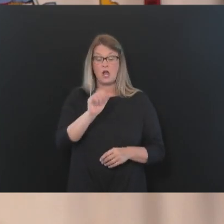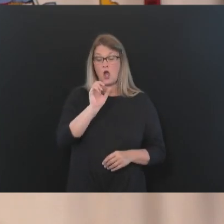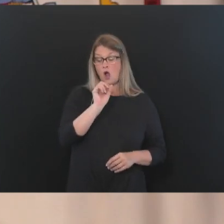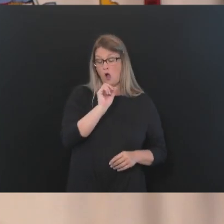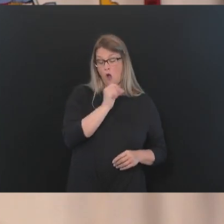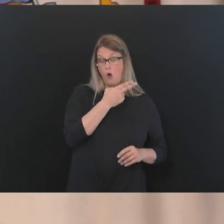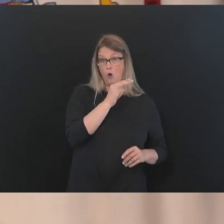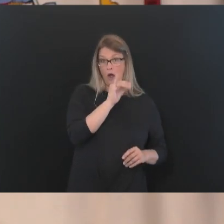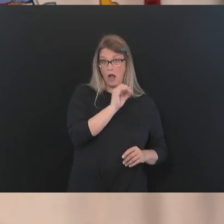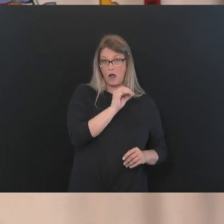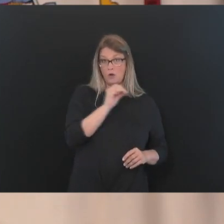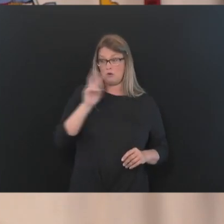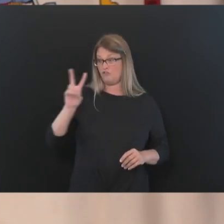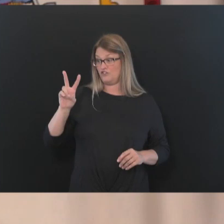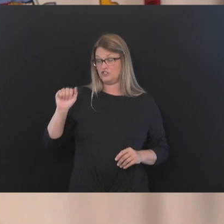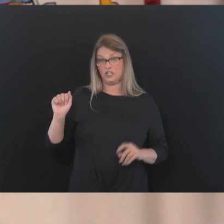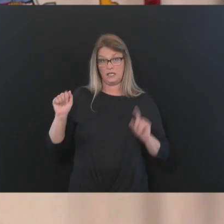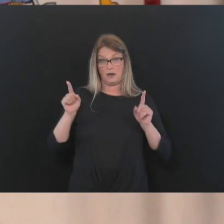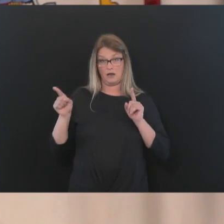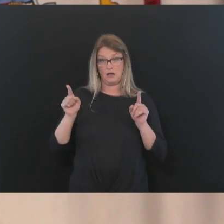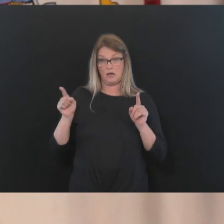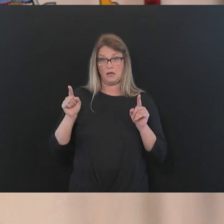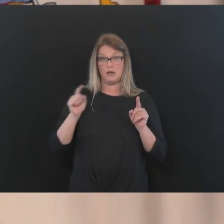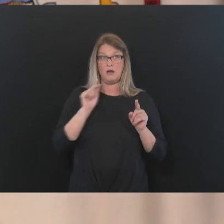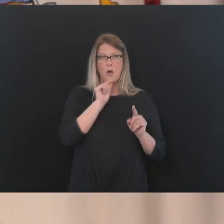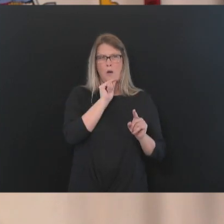Virginia is tested